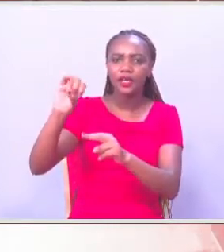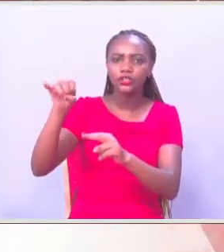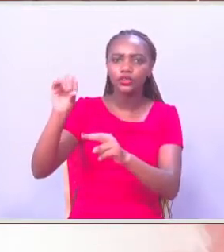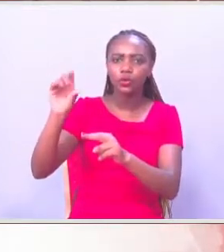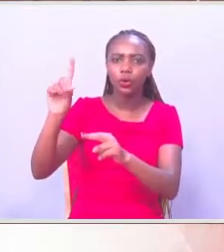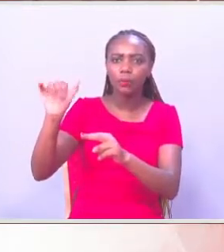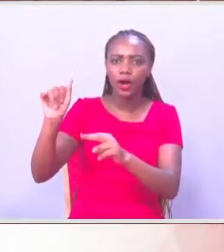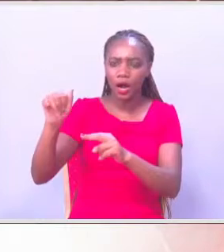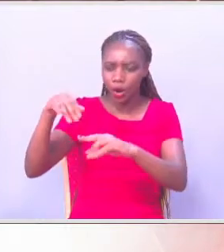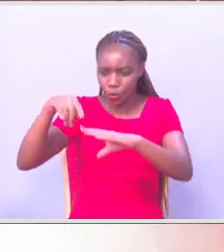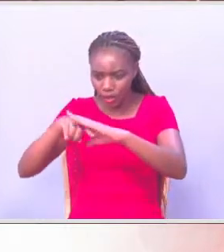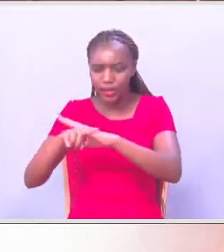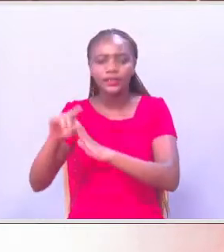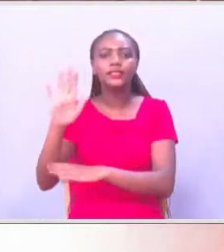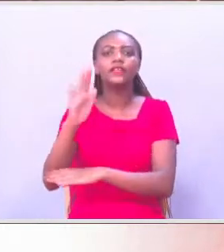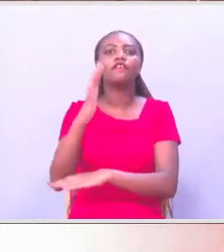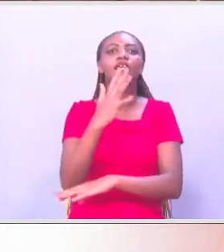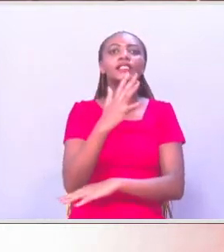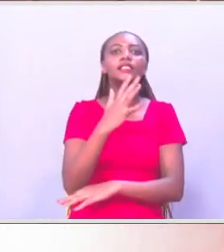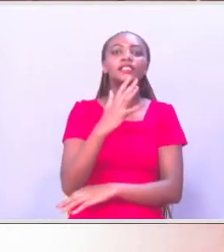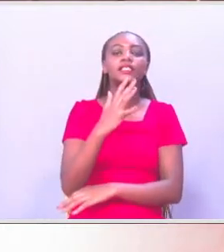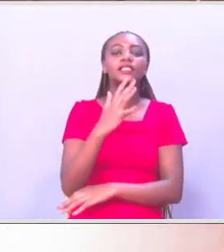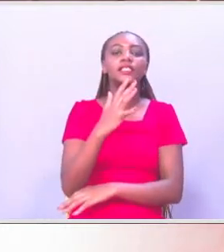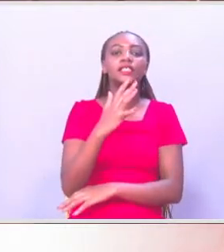kwa msitu hapo.